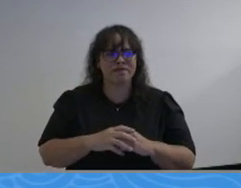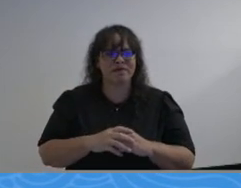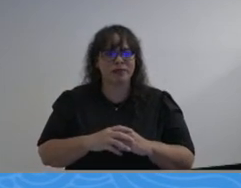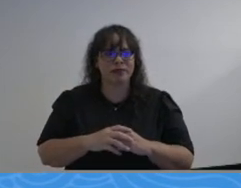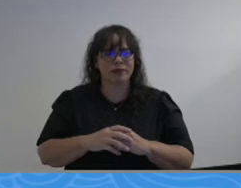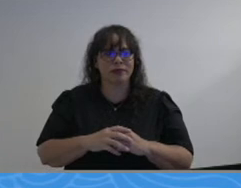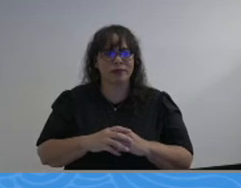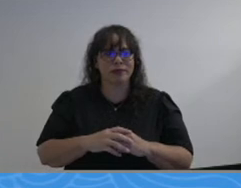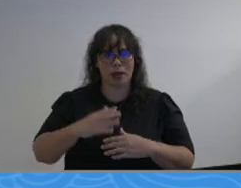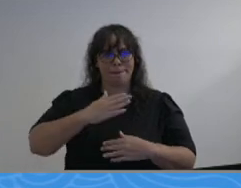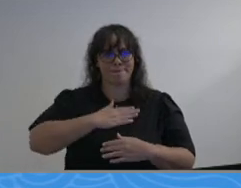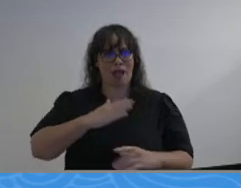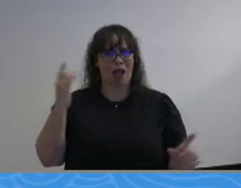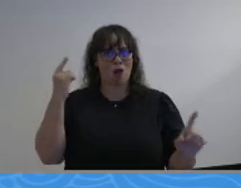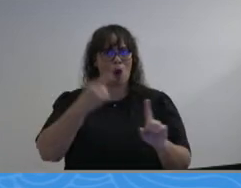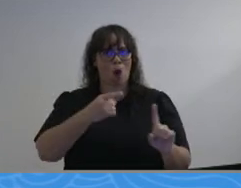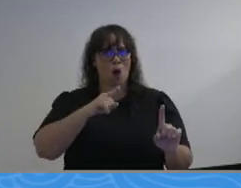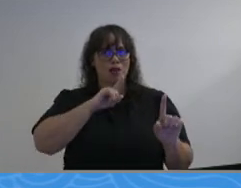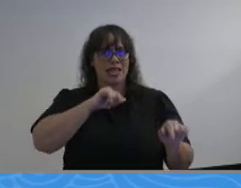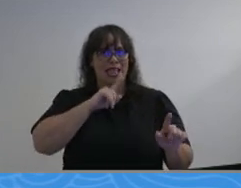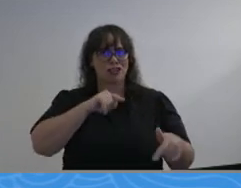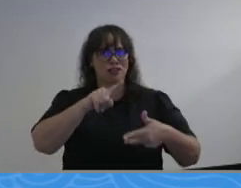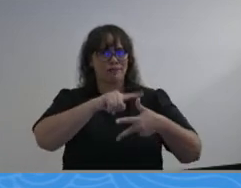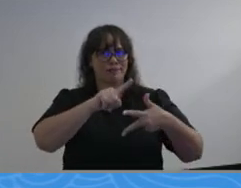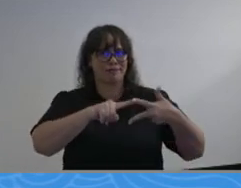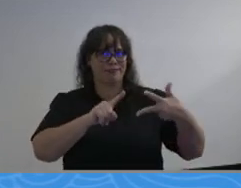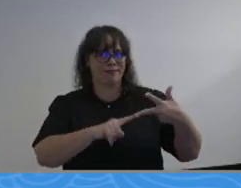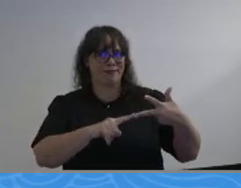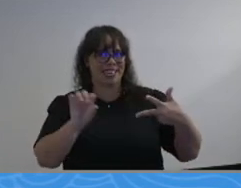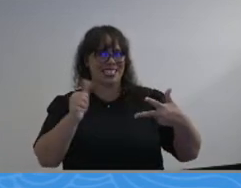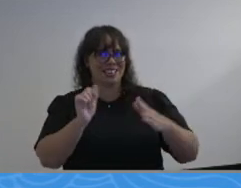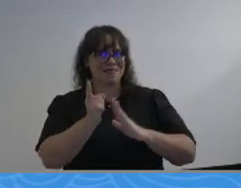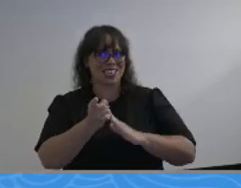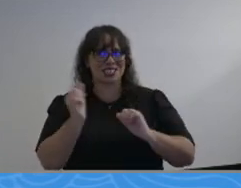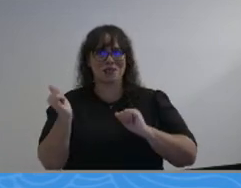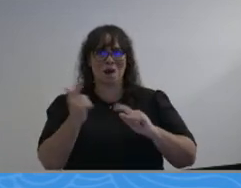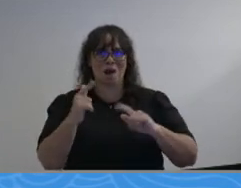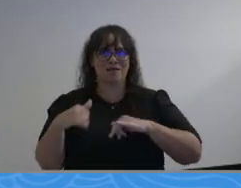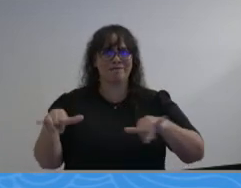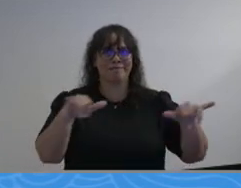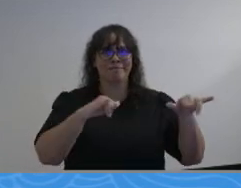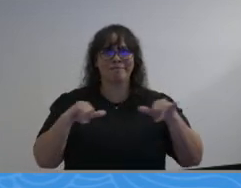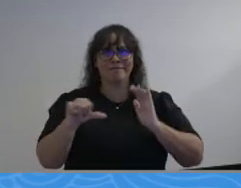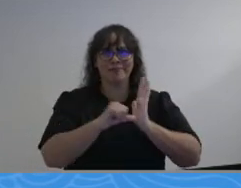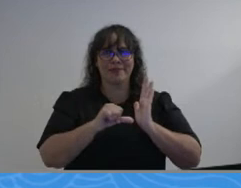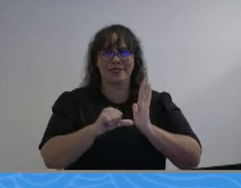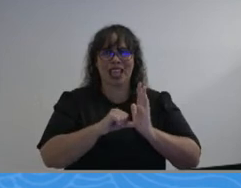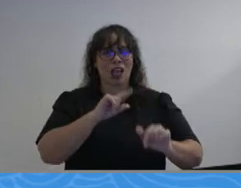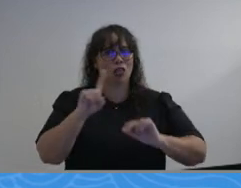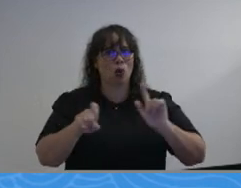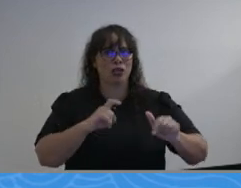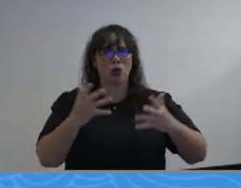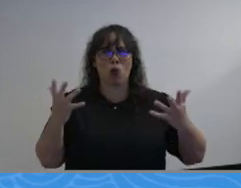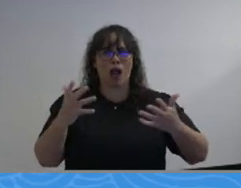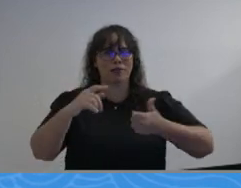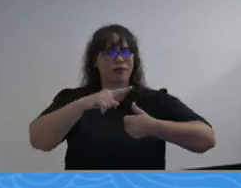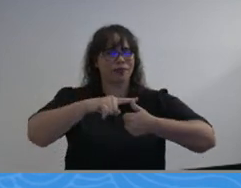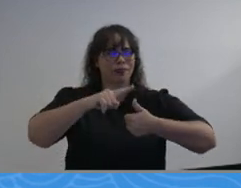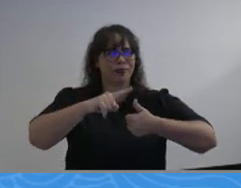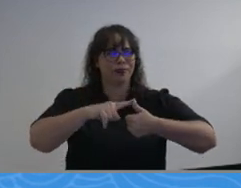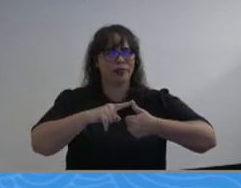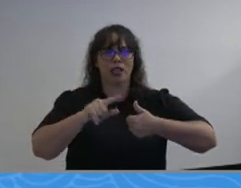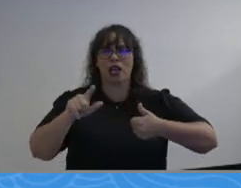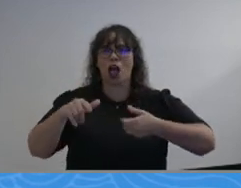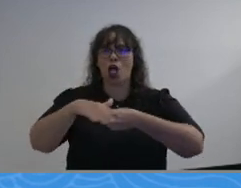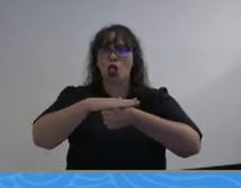So my goal is to answer these three questions in 10 minutes so that we're all on the same page. Those questions are, one, what is the